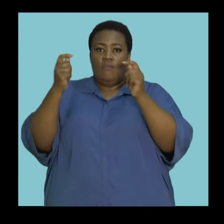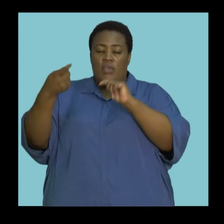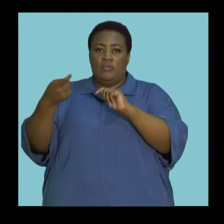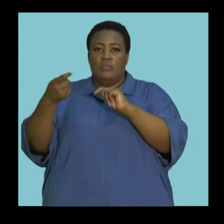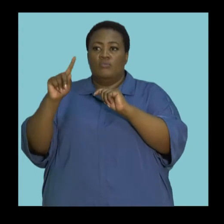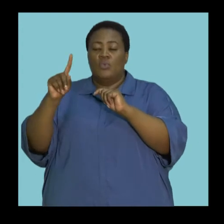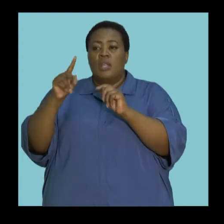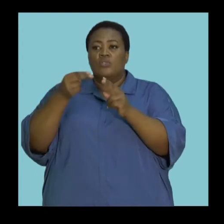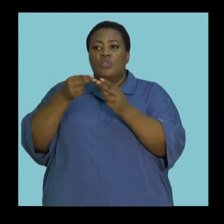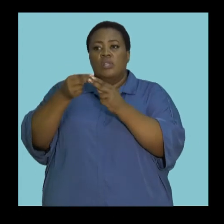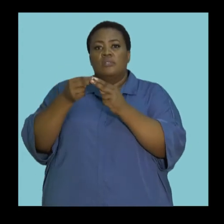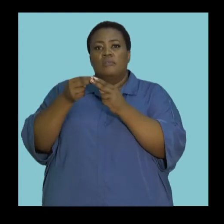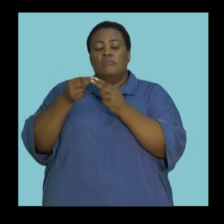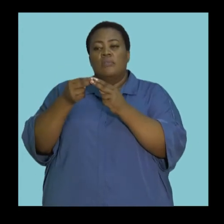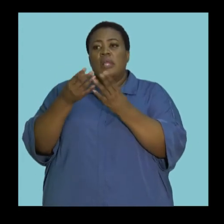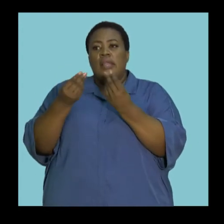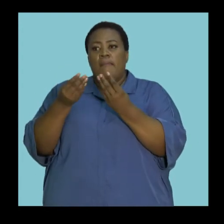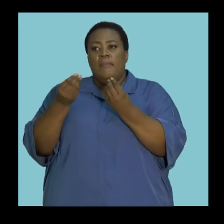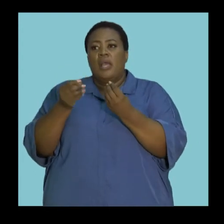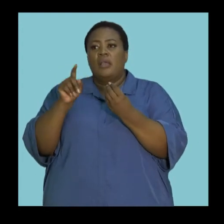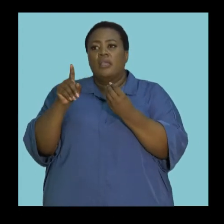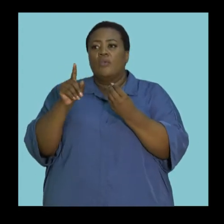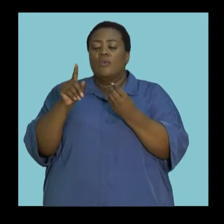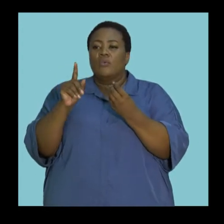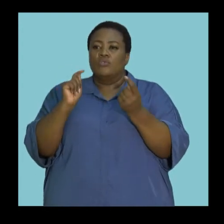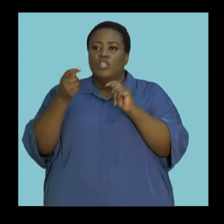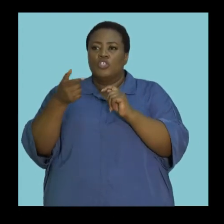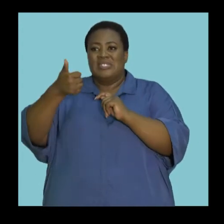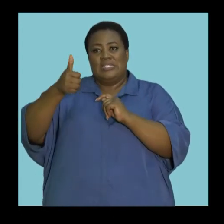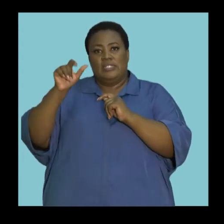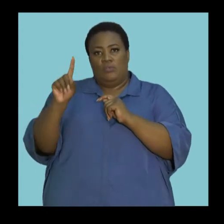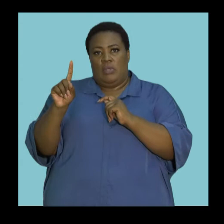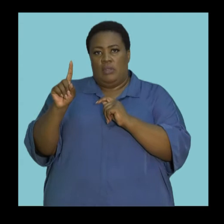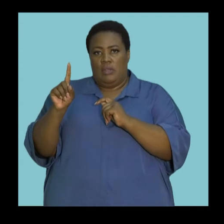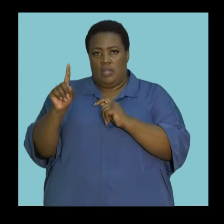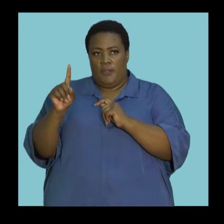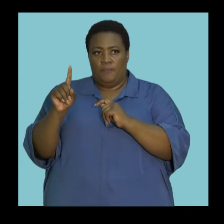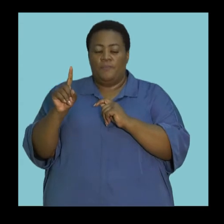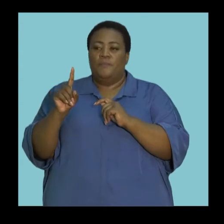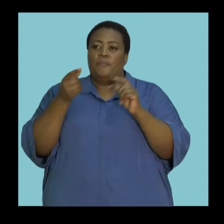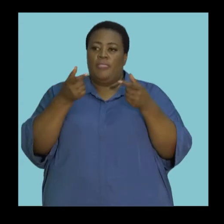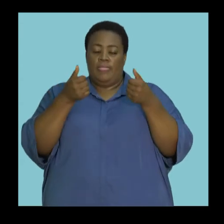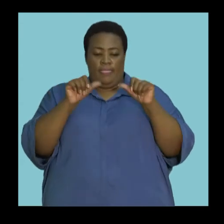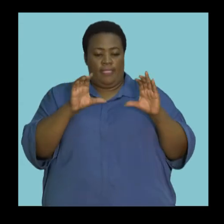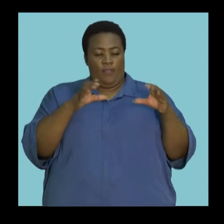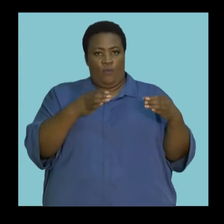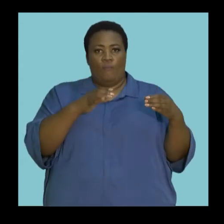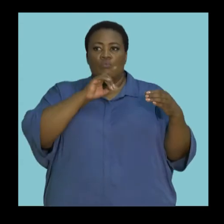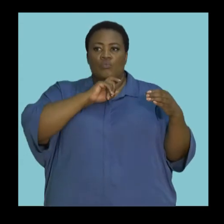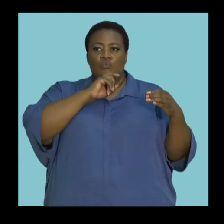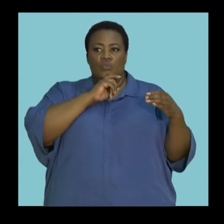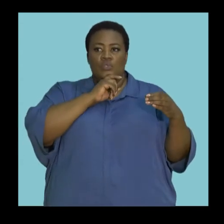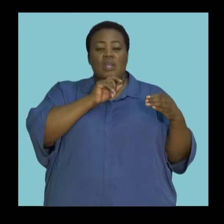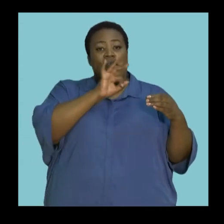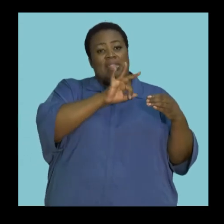them to the nearest whole number. So in this case, we're going to round it down to 61. The next group used